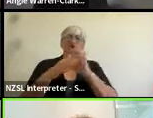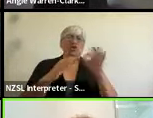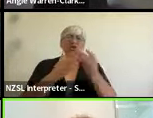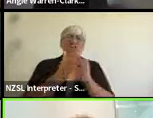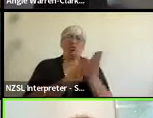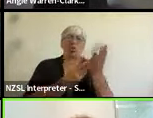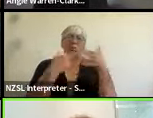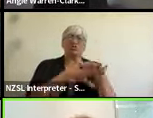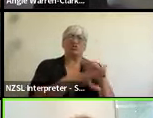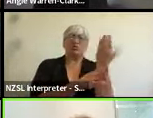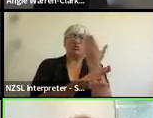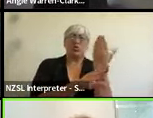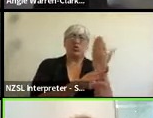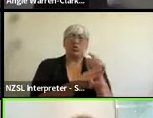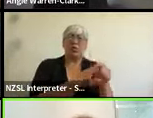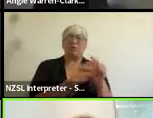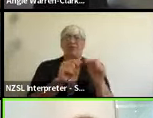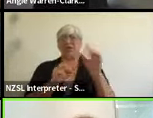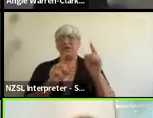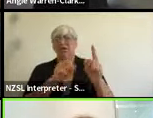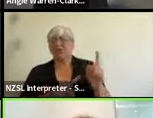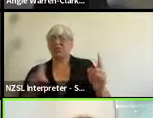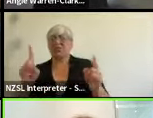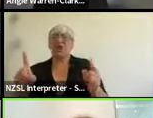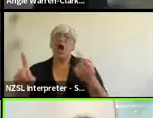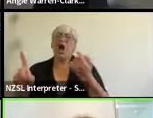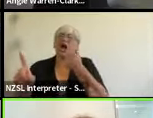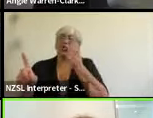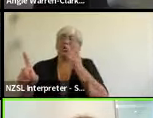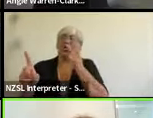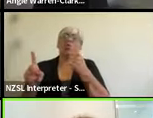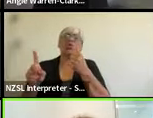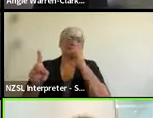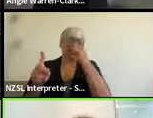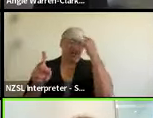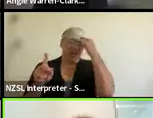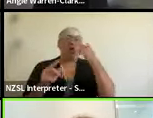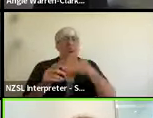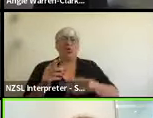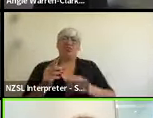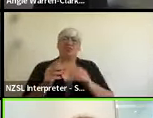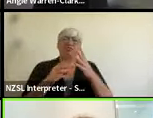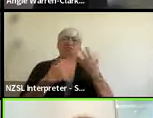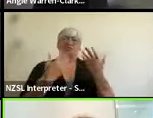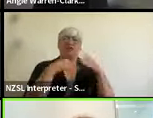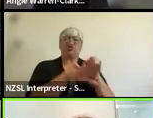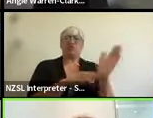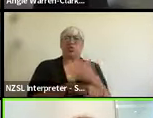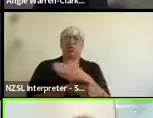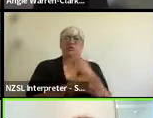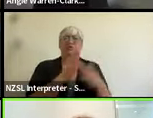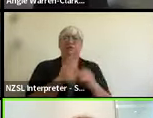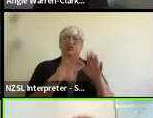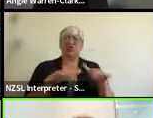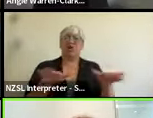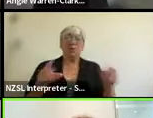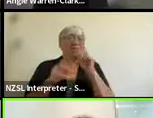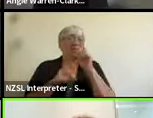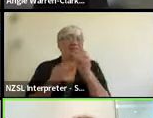And I know that some people think the ideal is to integrate disabled people with people who are non-disabled. But some people actually do better